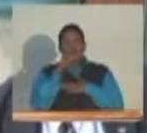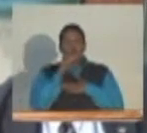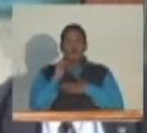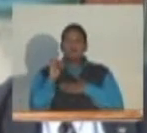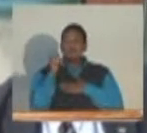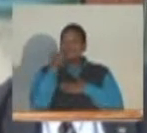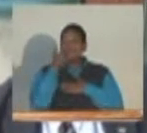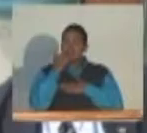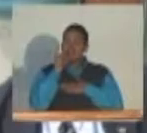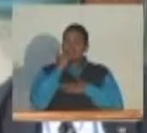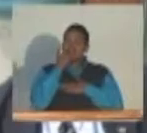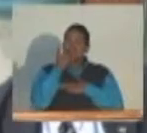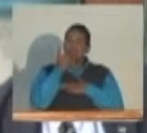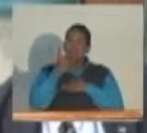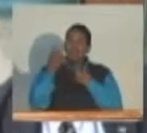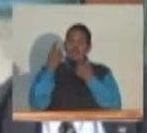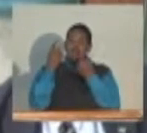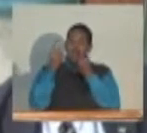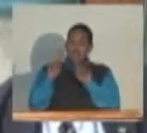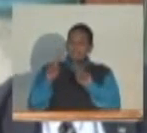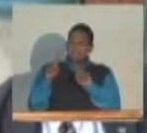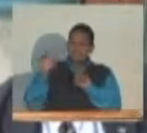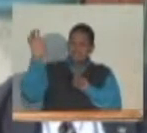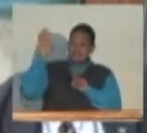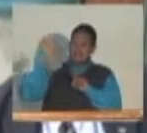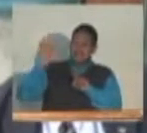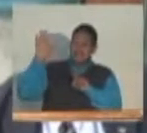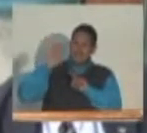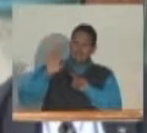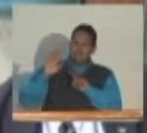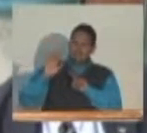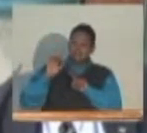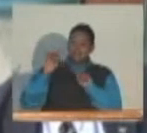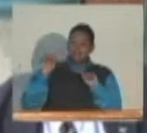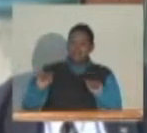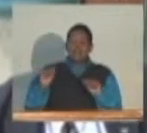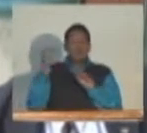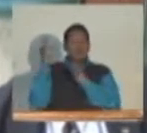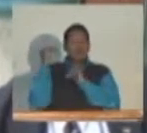grievously can expect apologies.